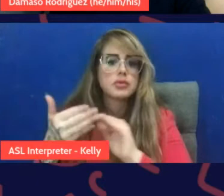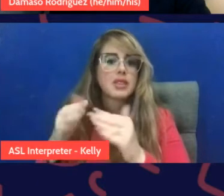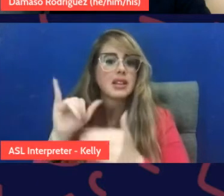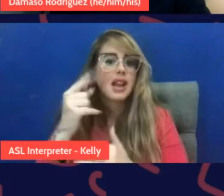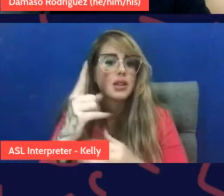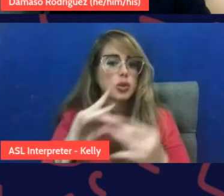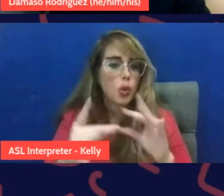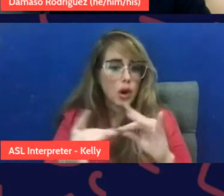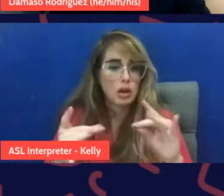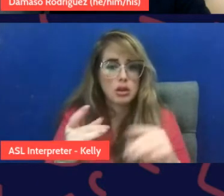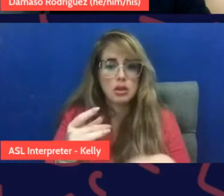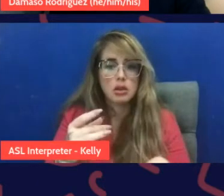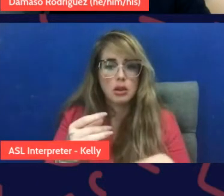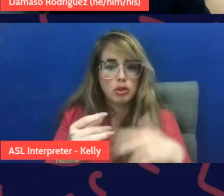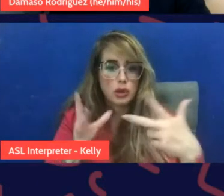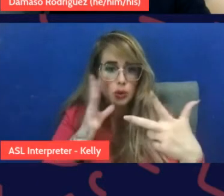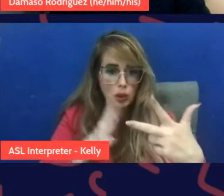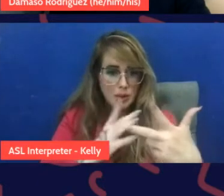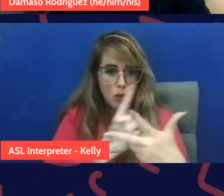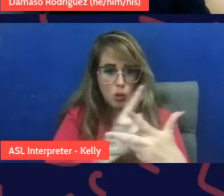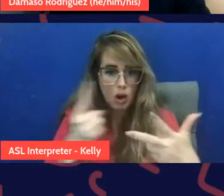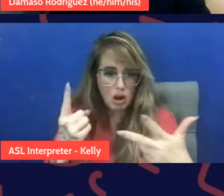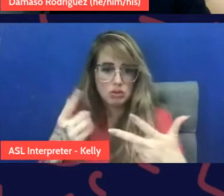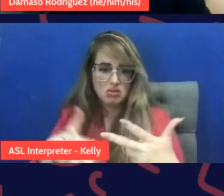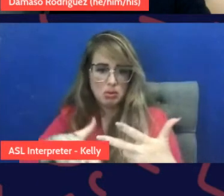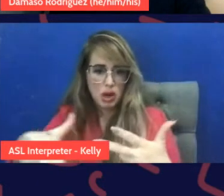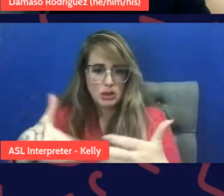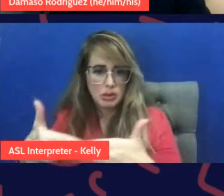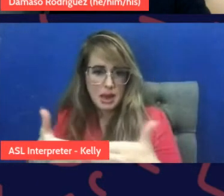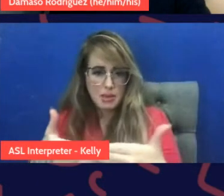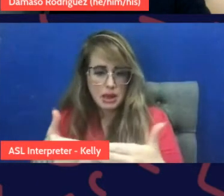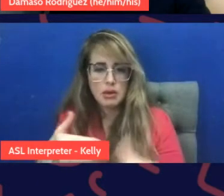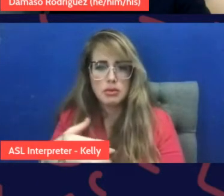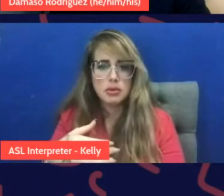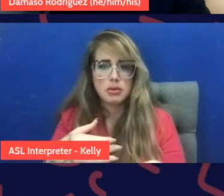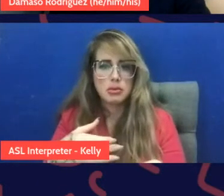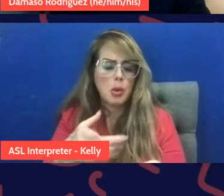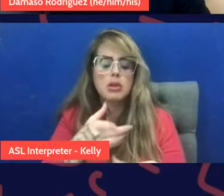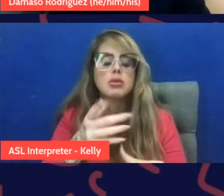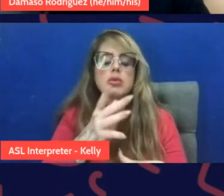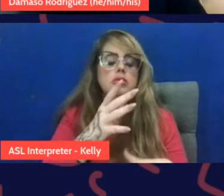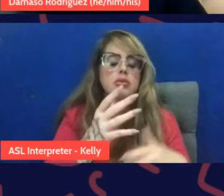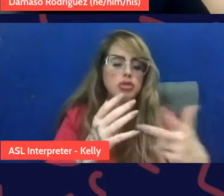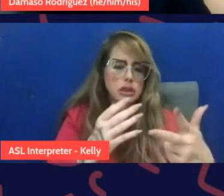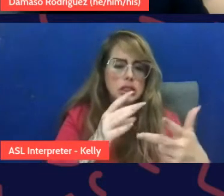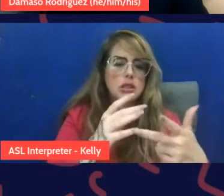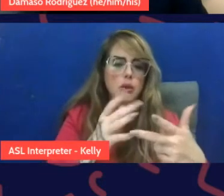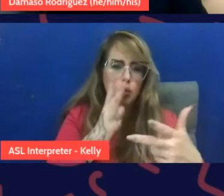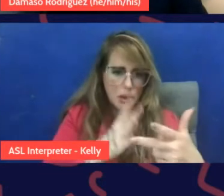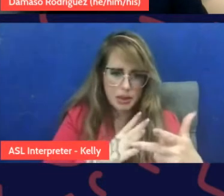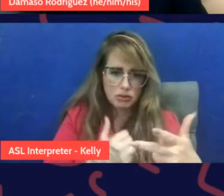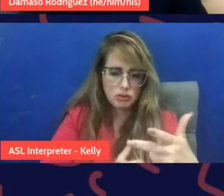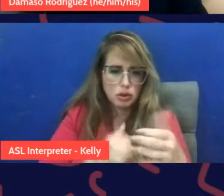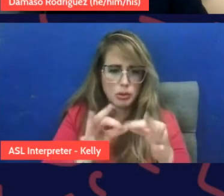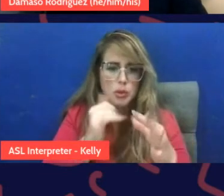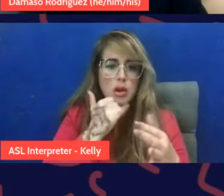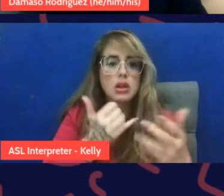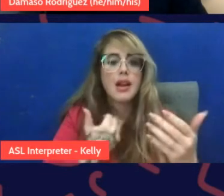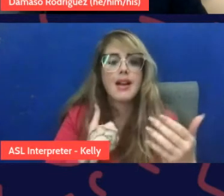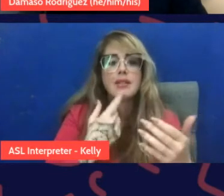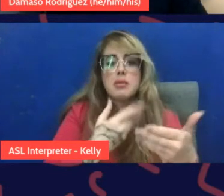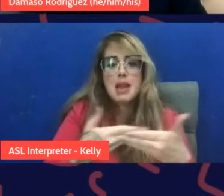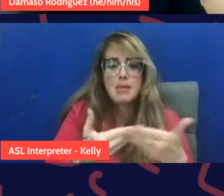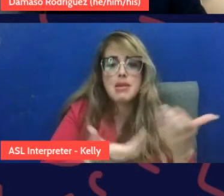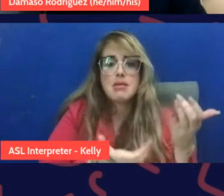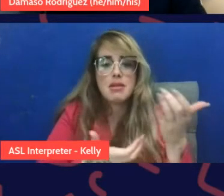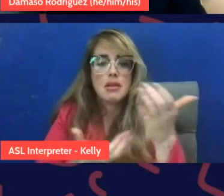one woman carrying her baby from El Salvador to attempting